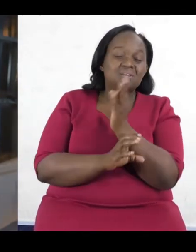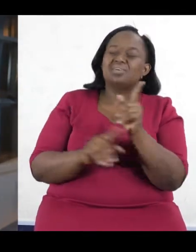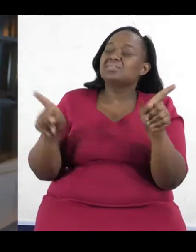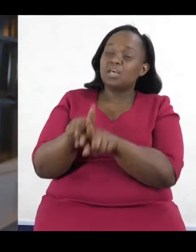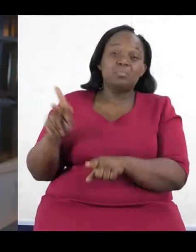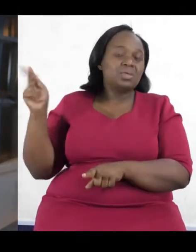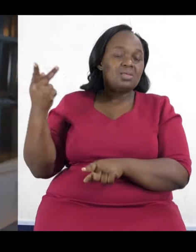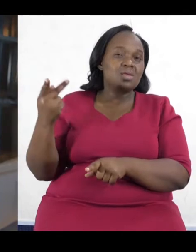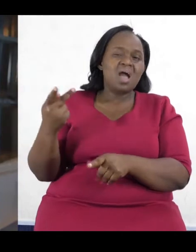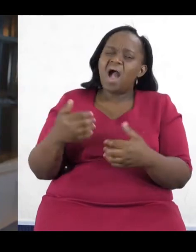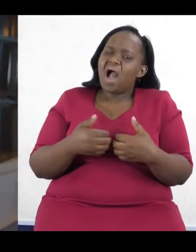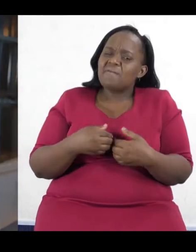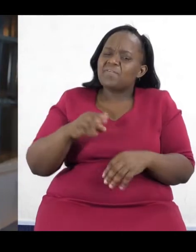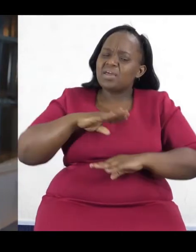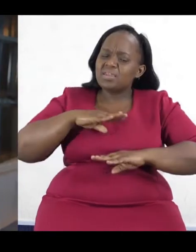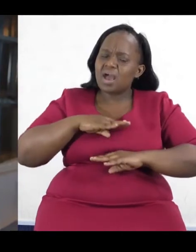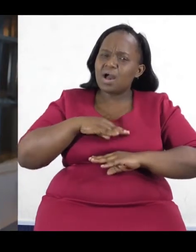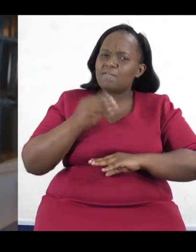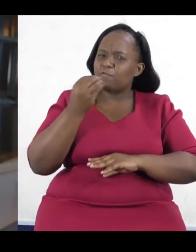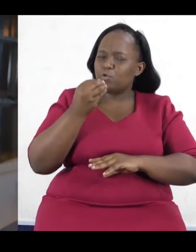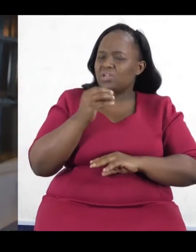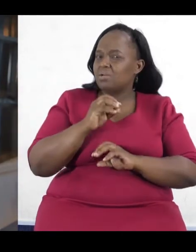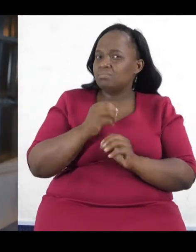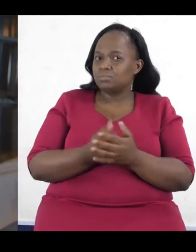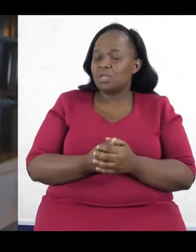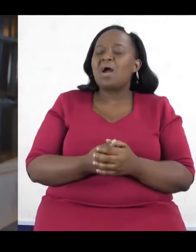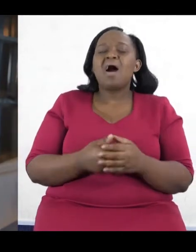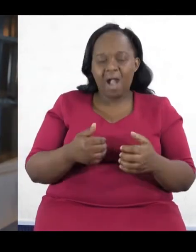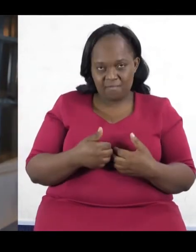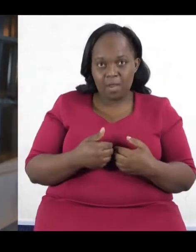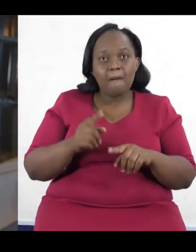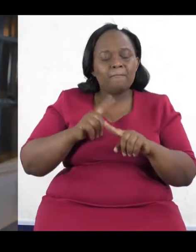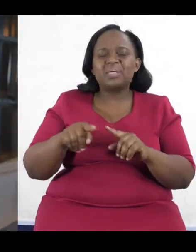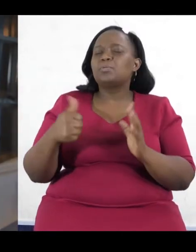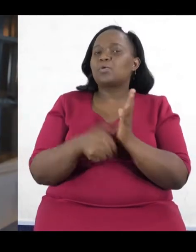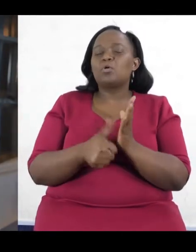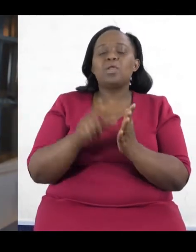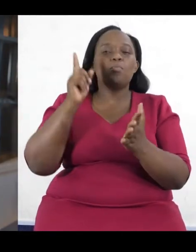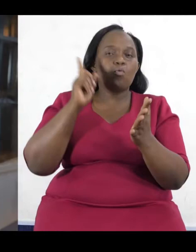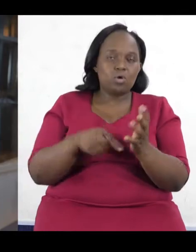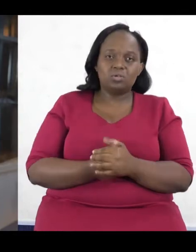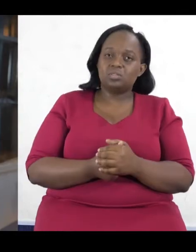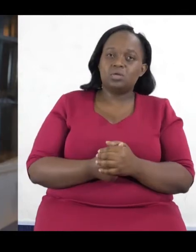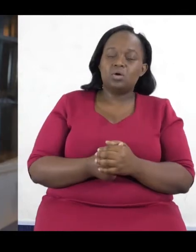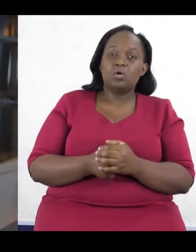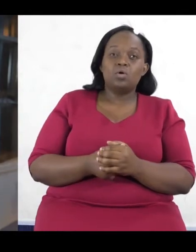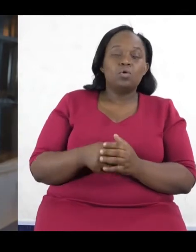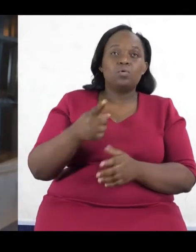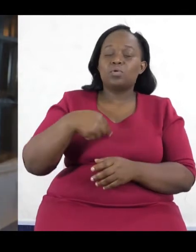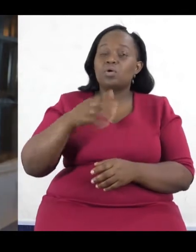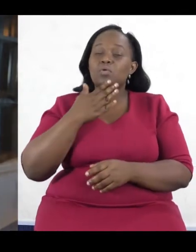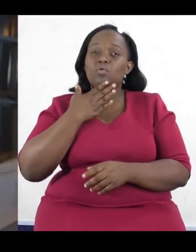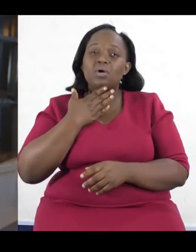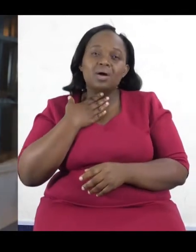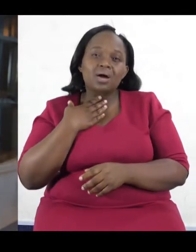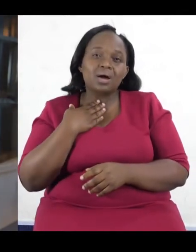that we don't have enough food, okay? We have, but the problem is the storage. You find like in one season, we